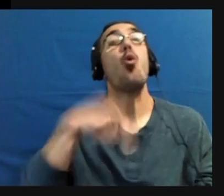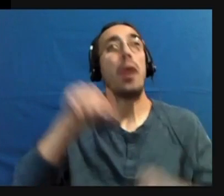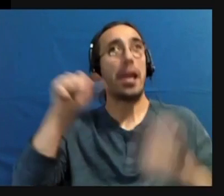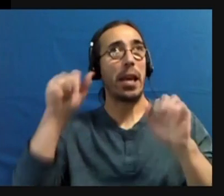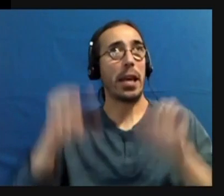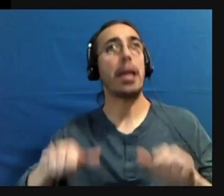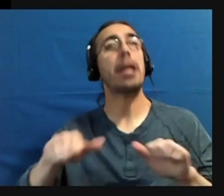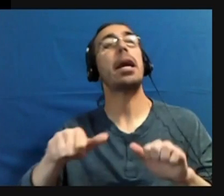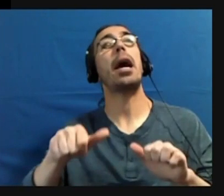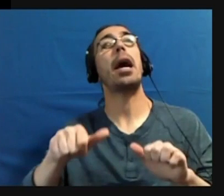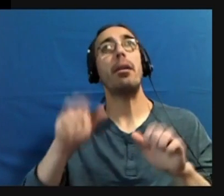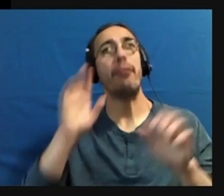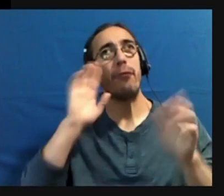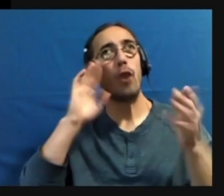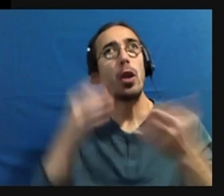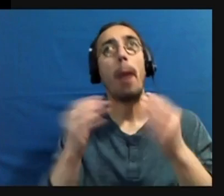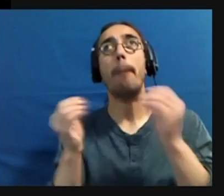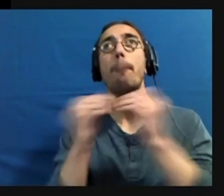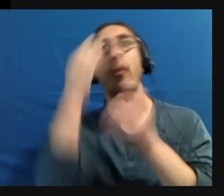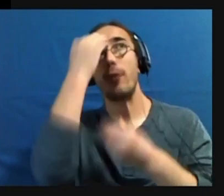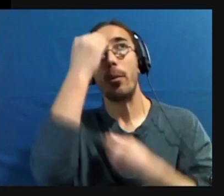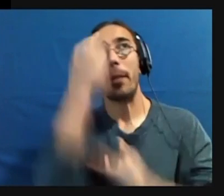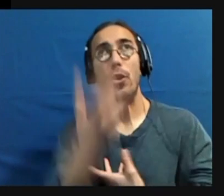into far more information